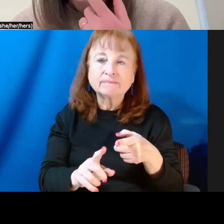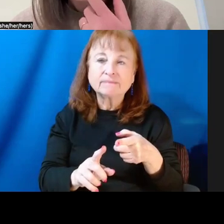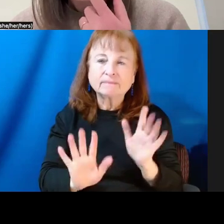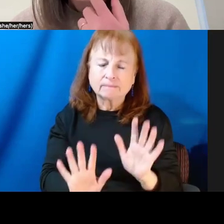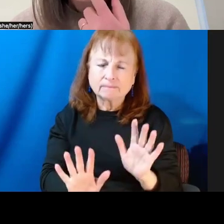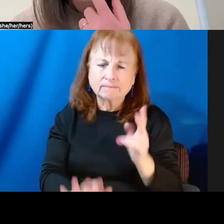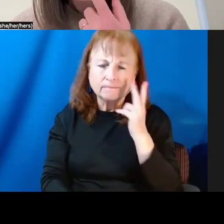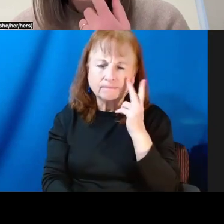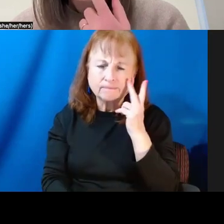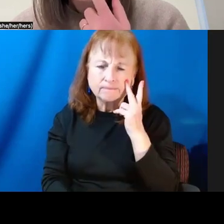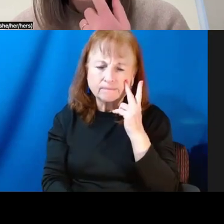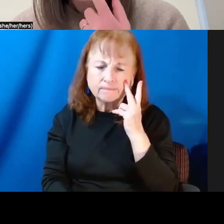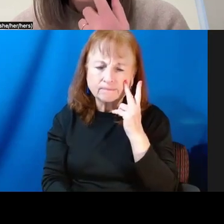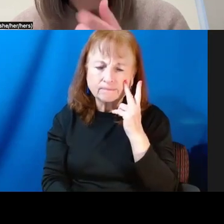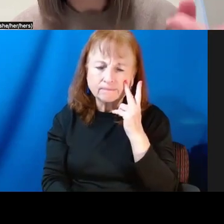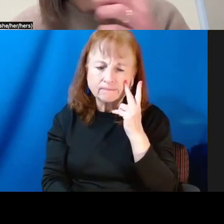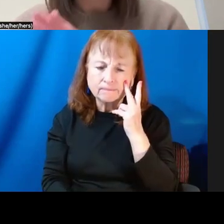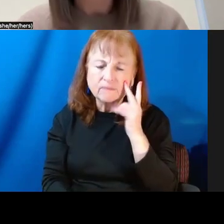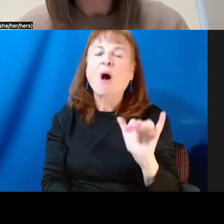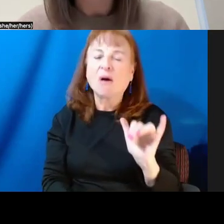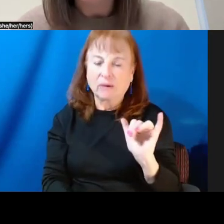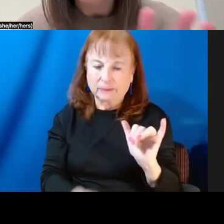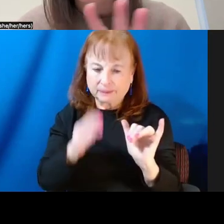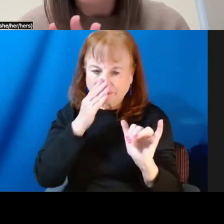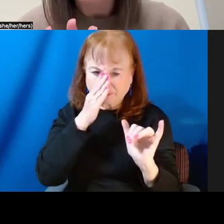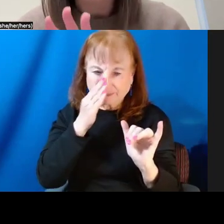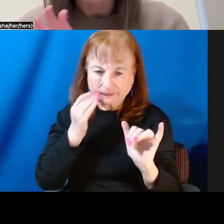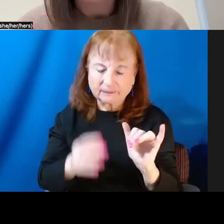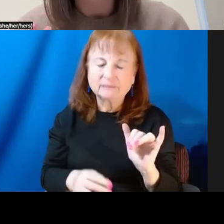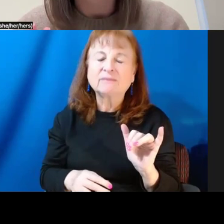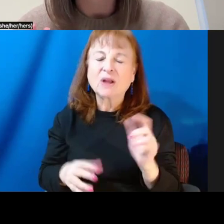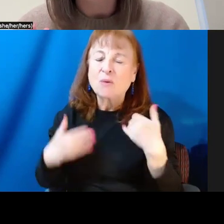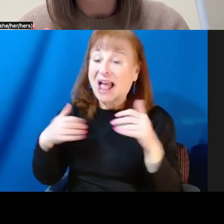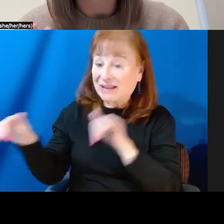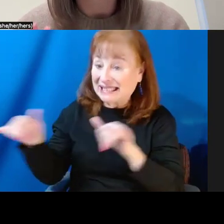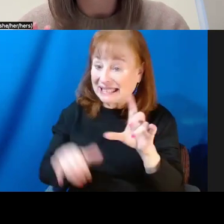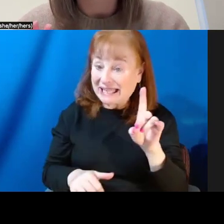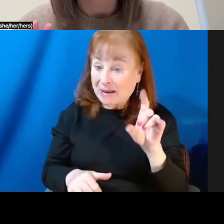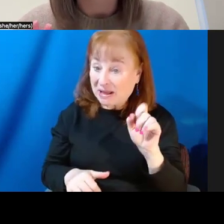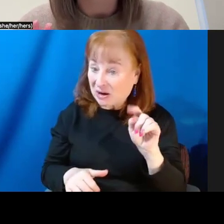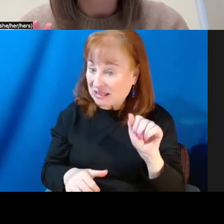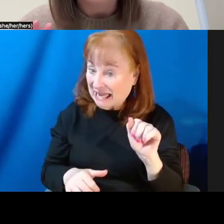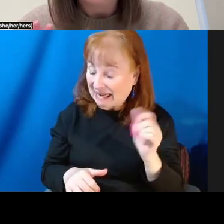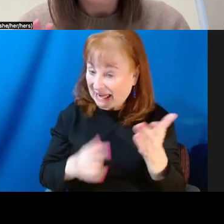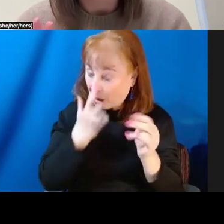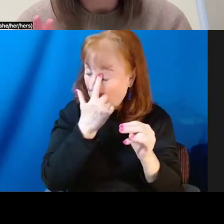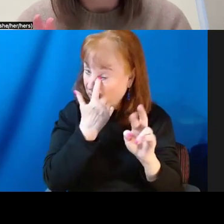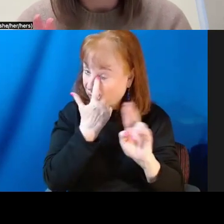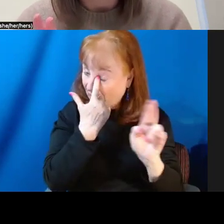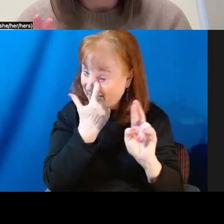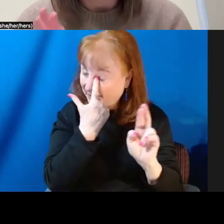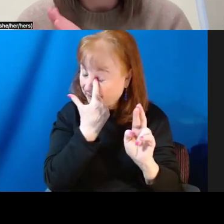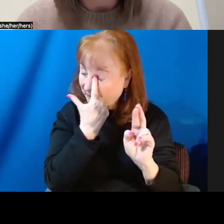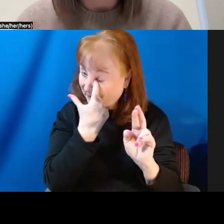let's see. Oh, okay. So then we have similar data presented over here on the far right in this